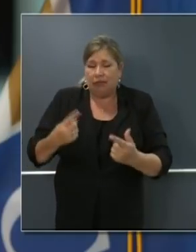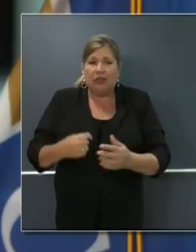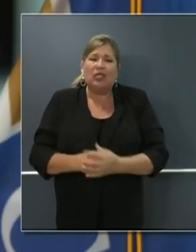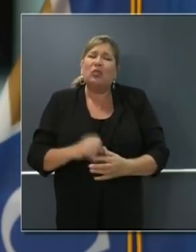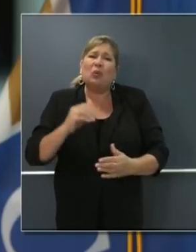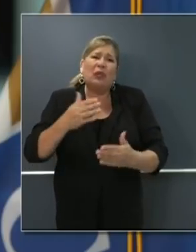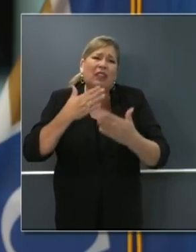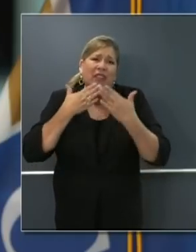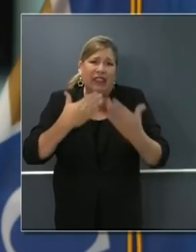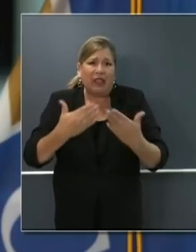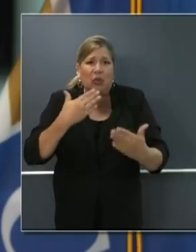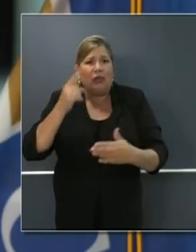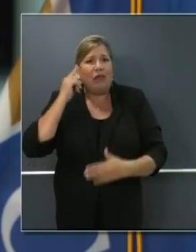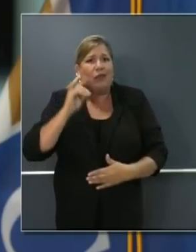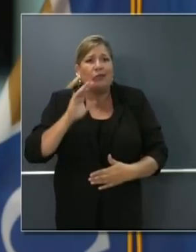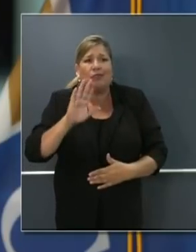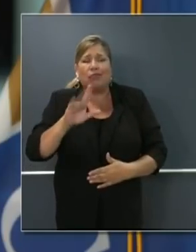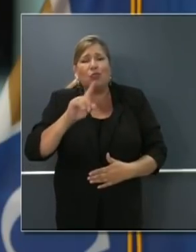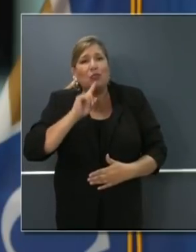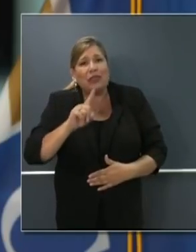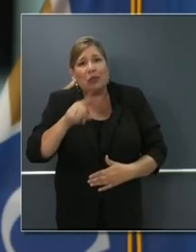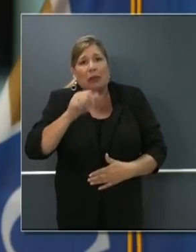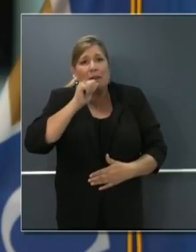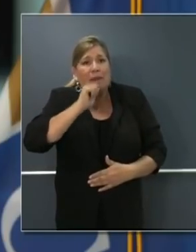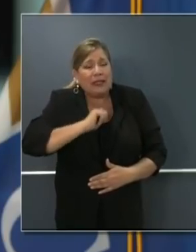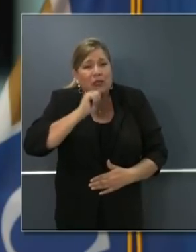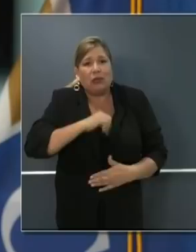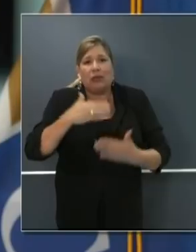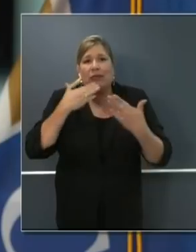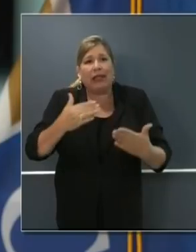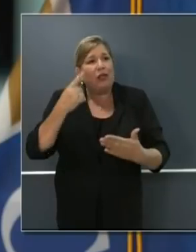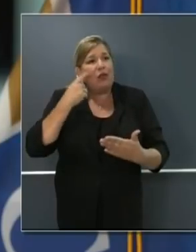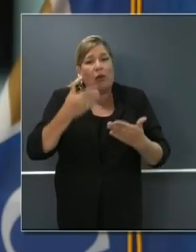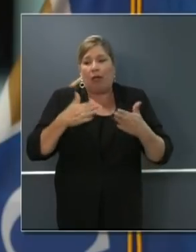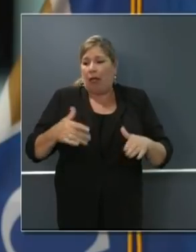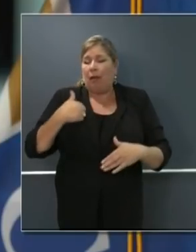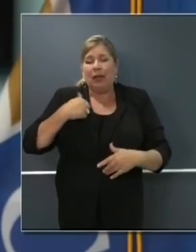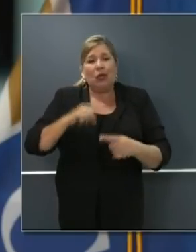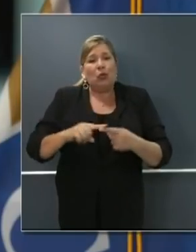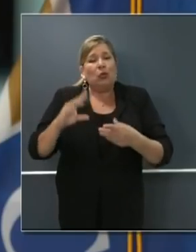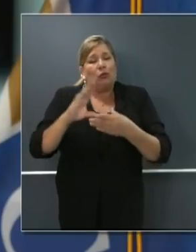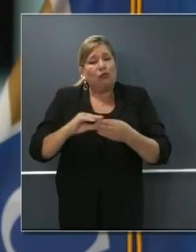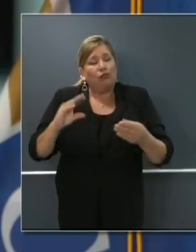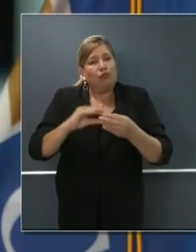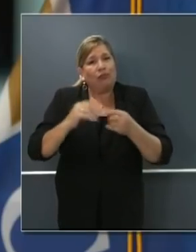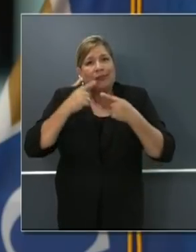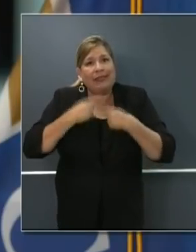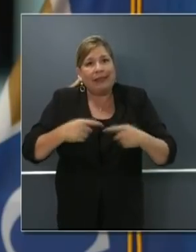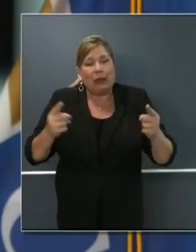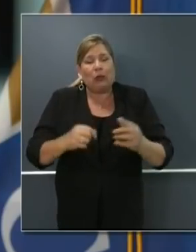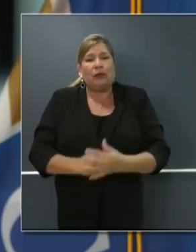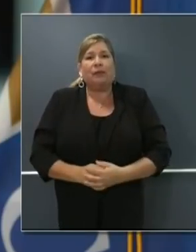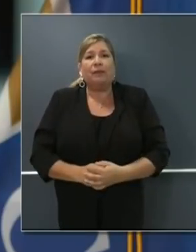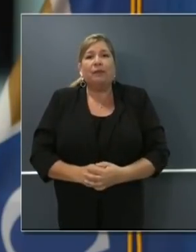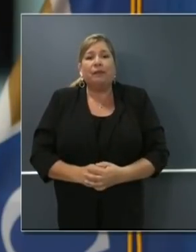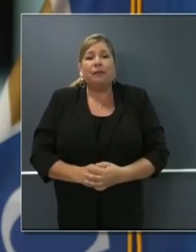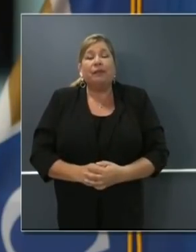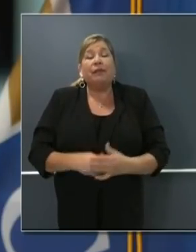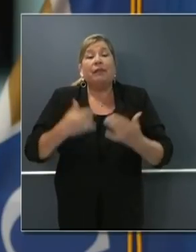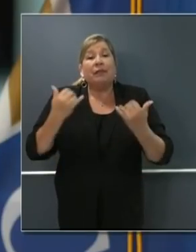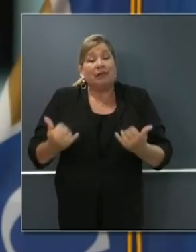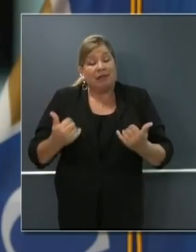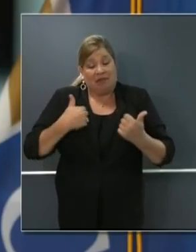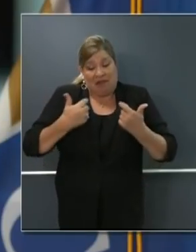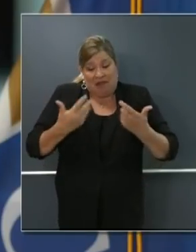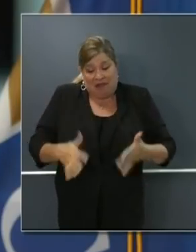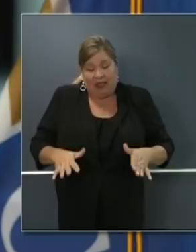you for your patience and your indulgence, and give me the opportunity to make those announcements, little updates here today. And of course, now we're